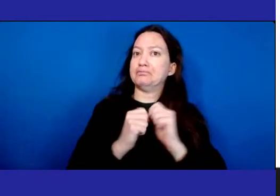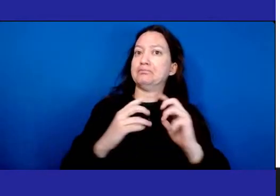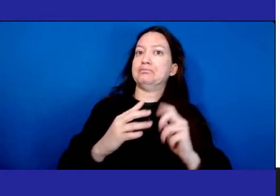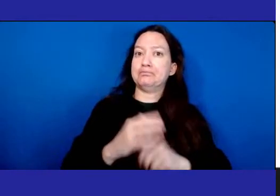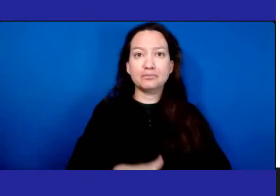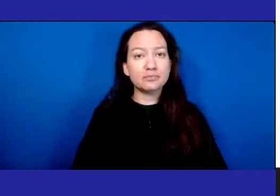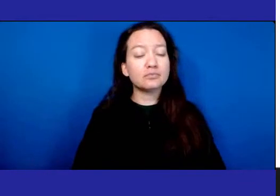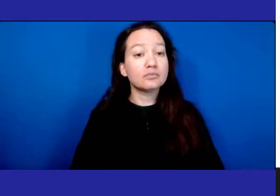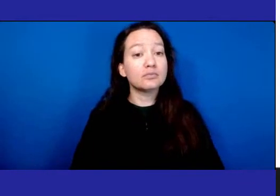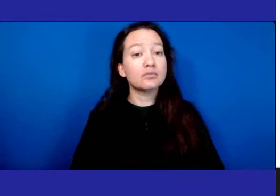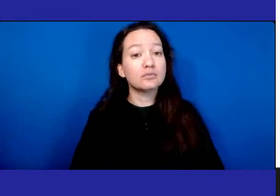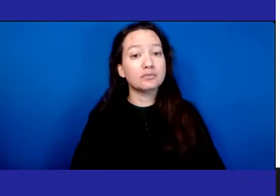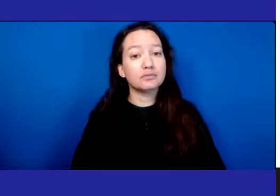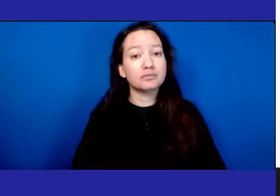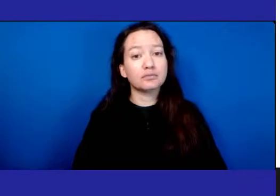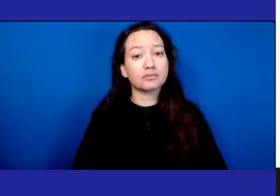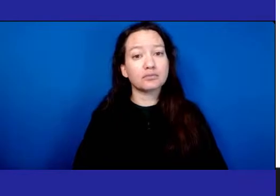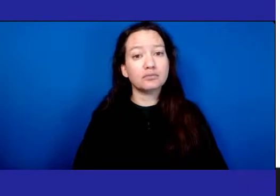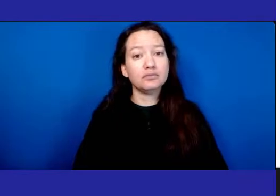slide.